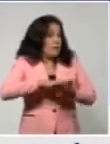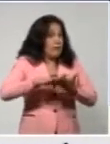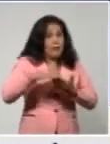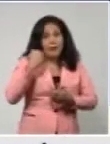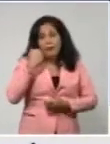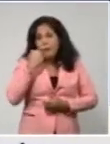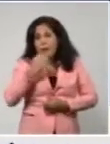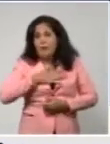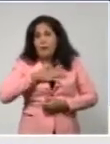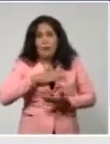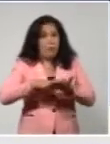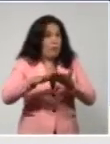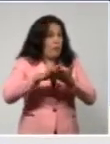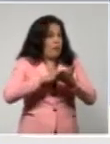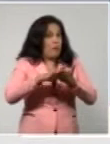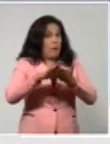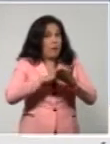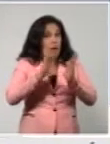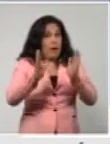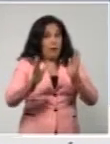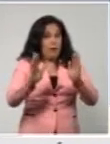this phase then with